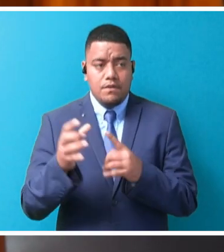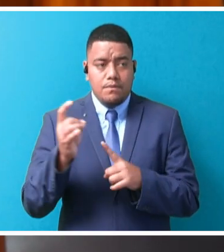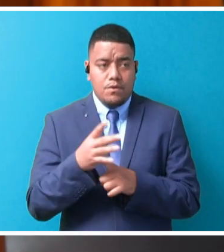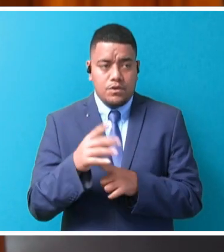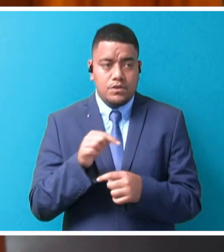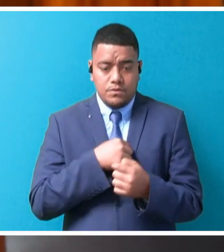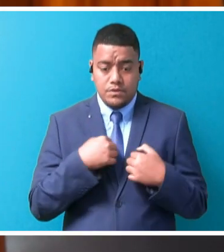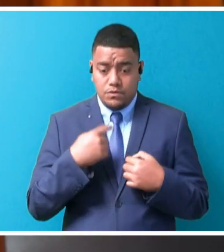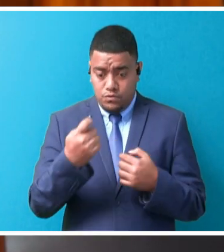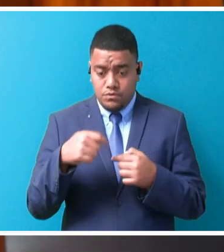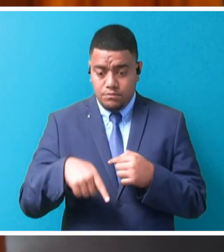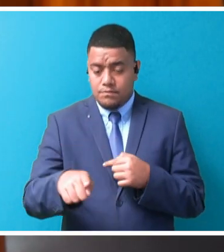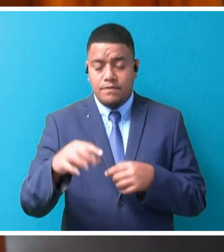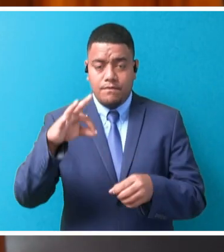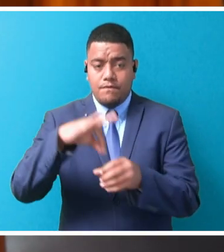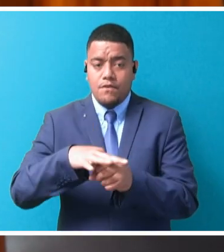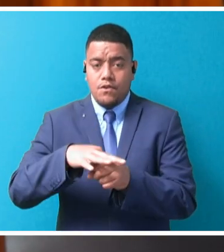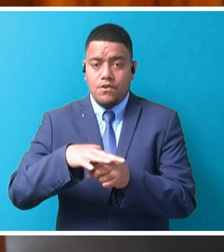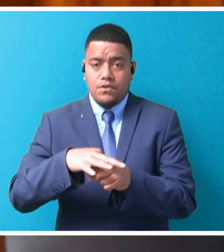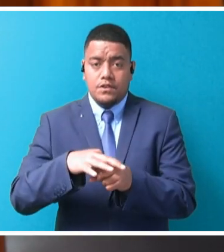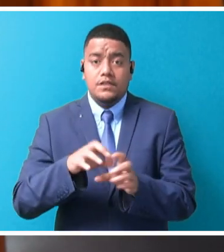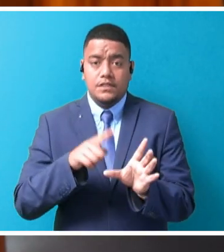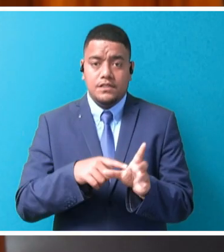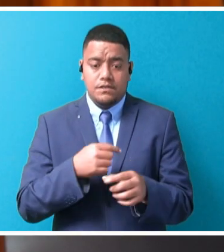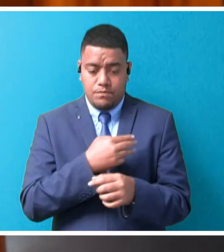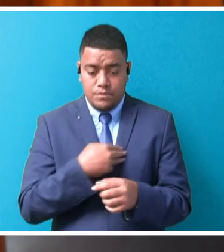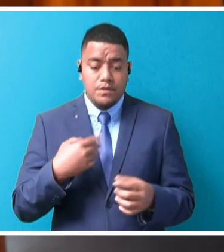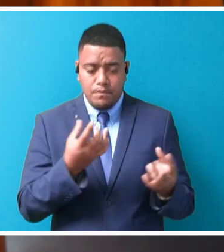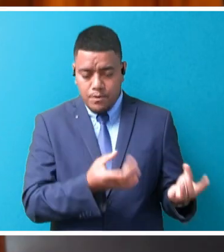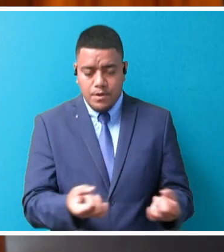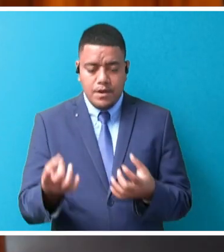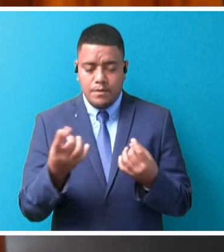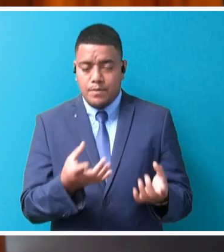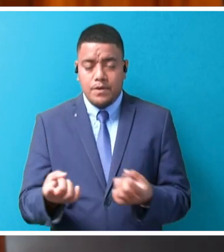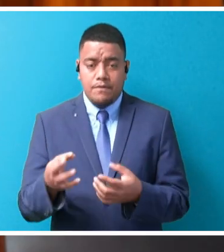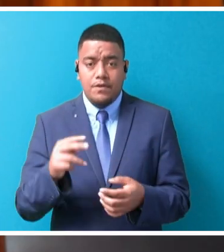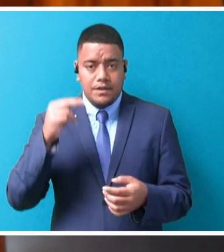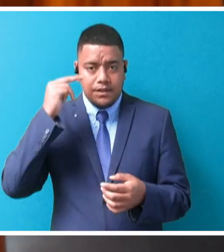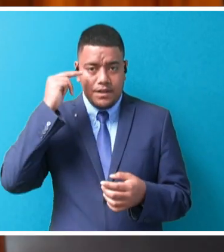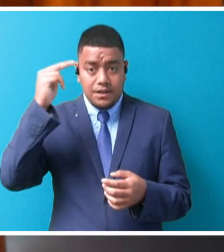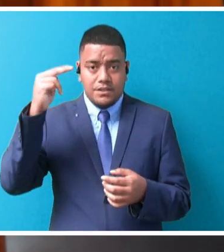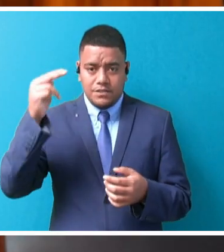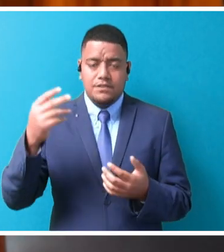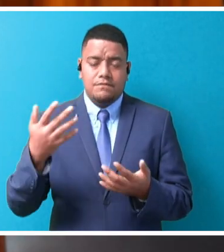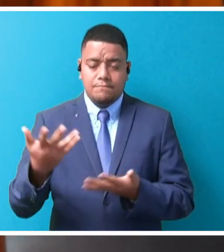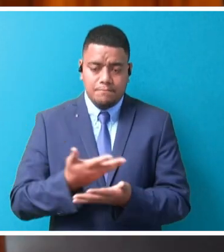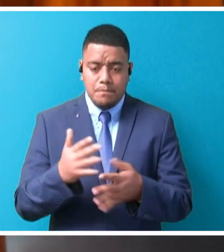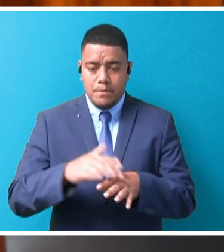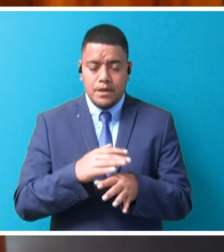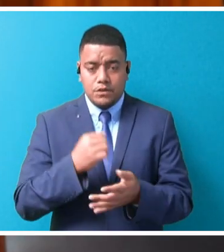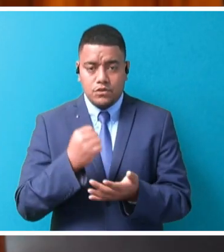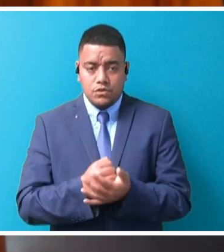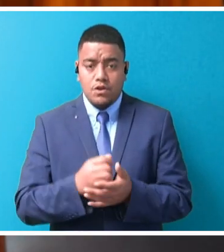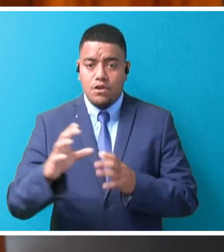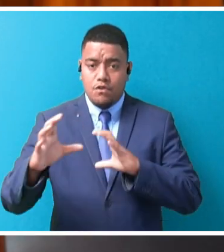an election year. The Ministry commits to contributing constructively to national dialogue, ensuring that the